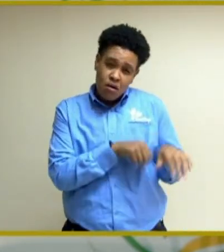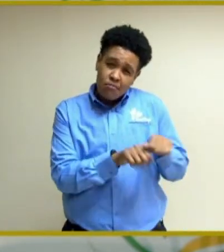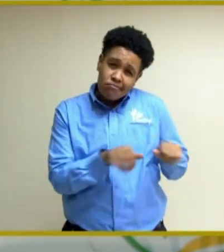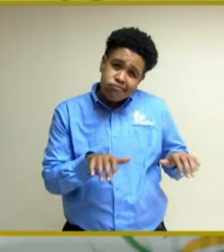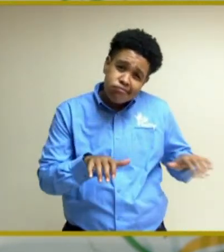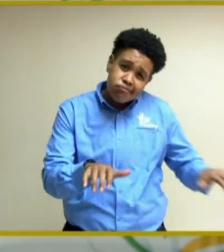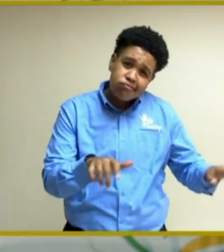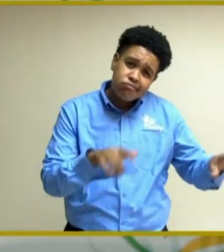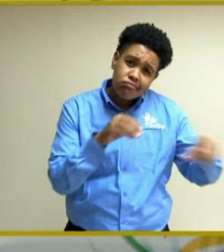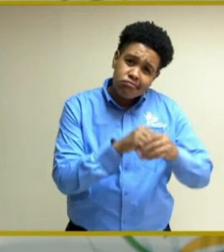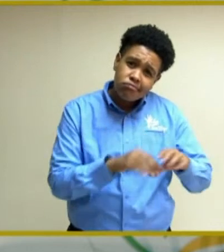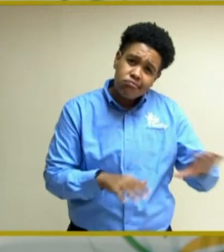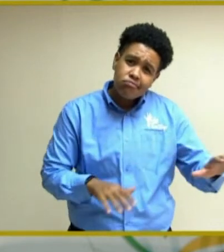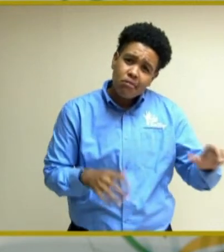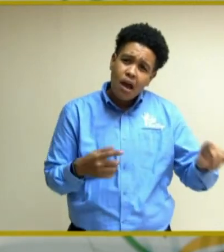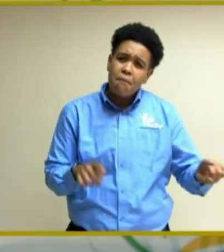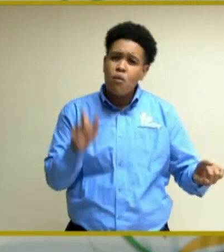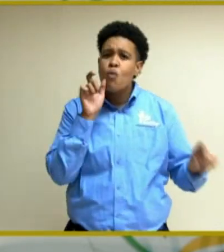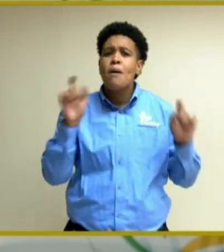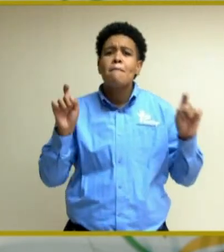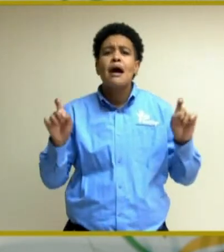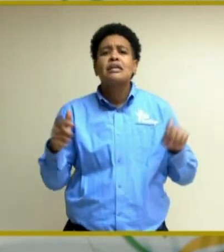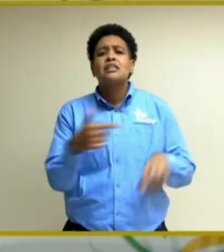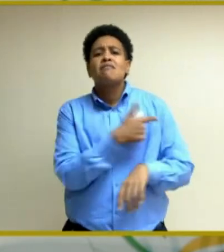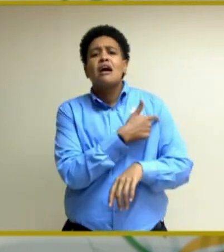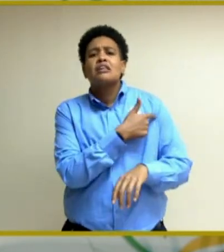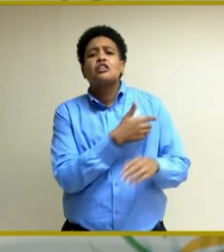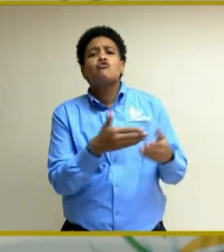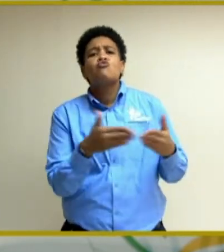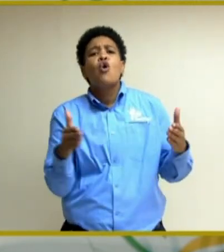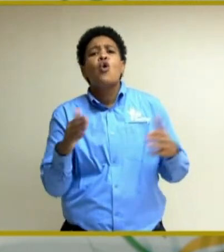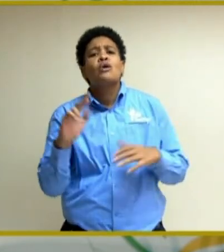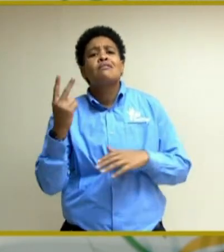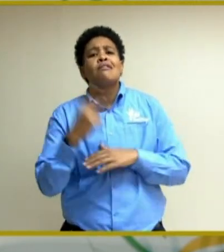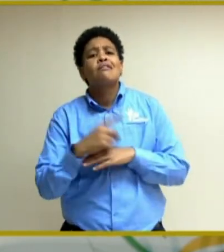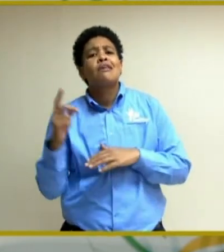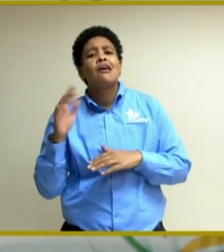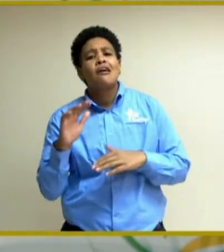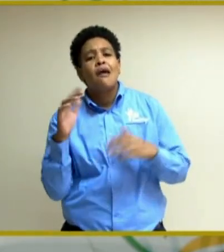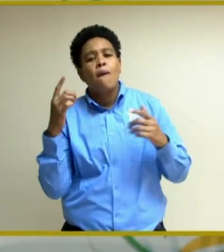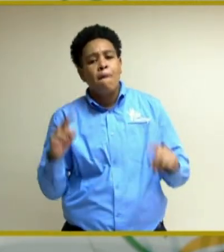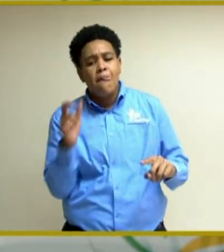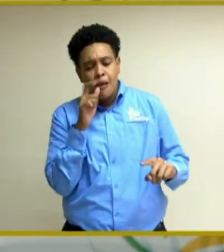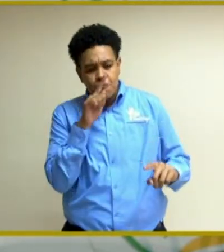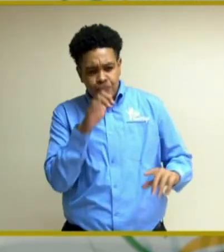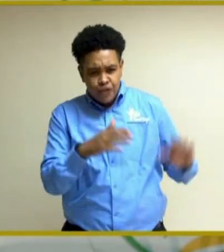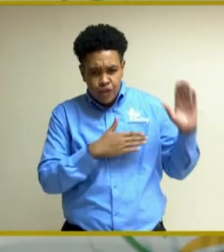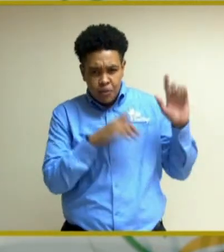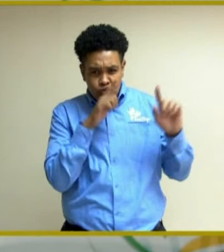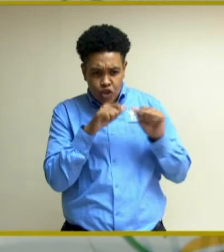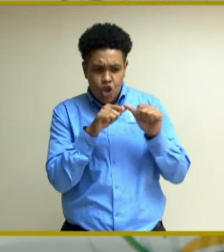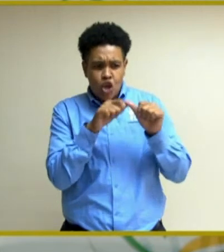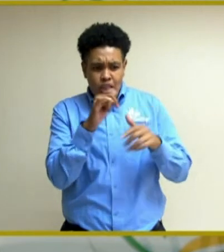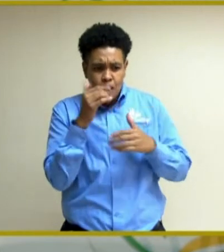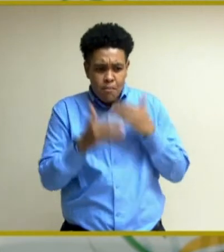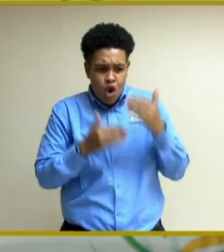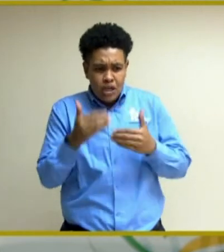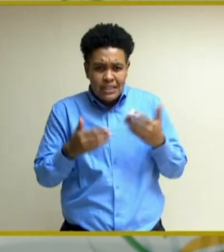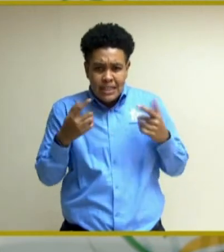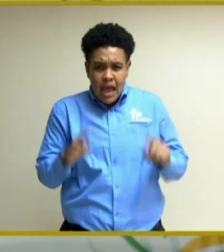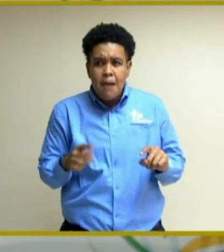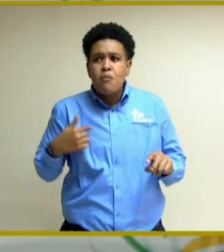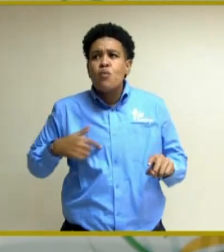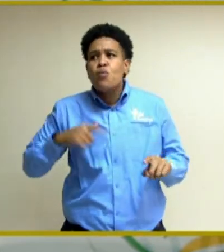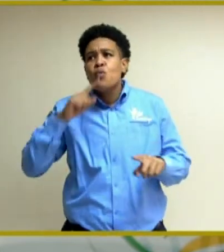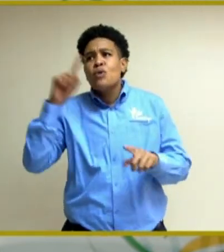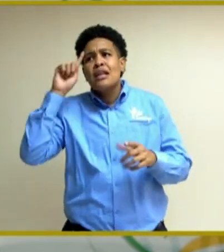diligently, who have been managing the vaccine rollout on day 2, and who are committed to continuing that process. We